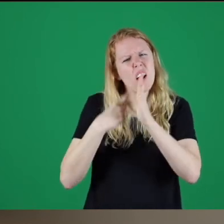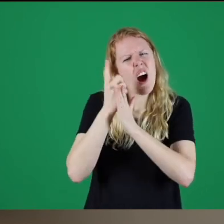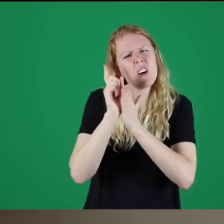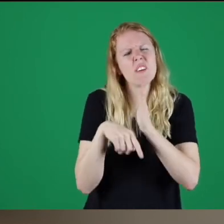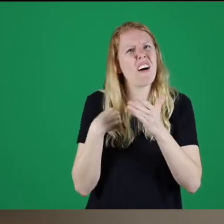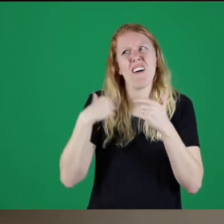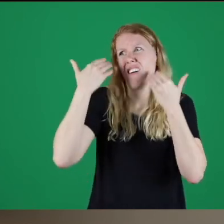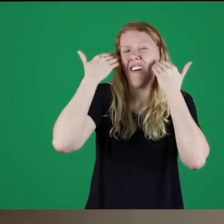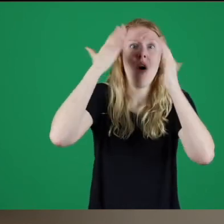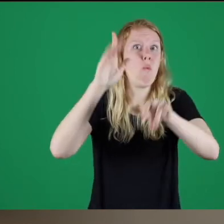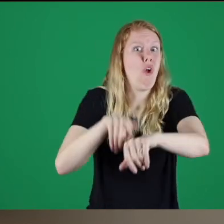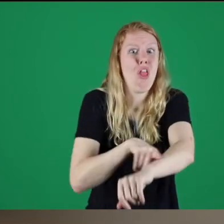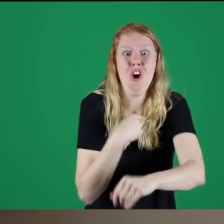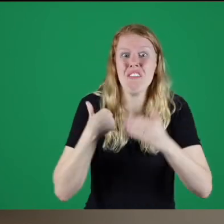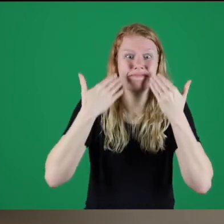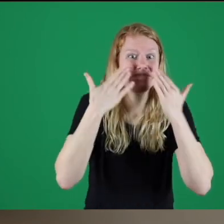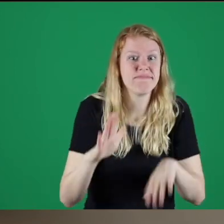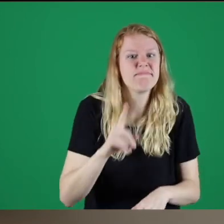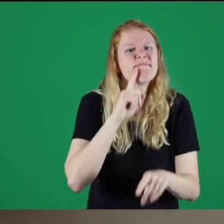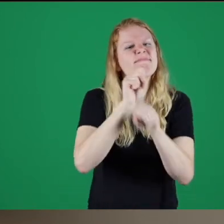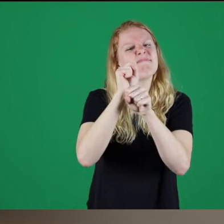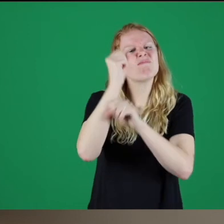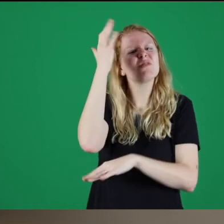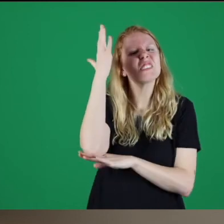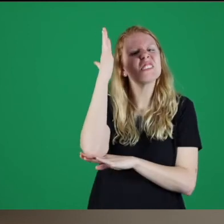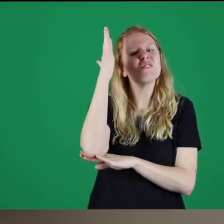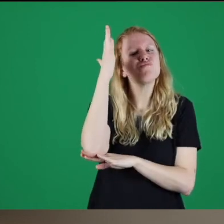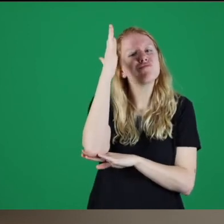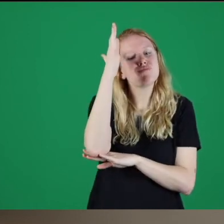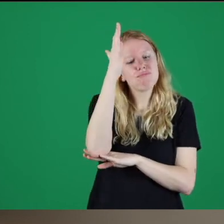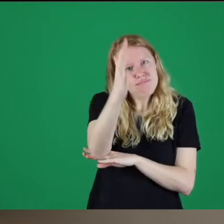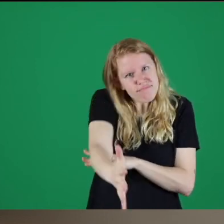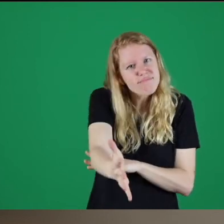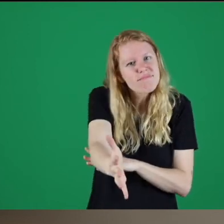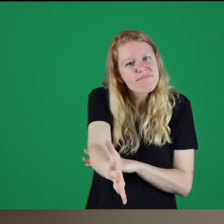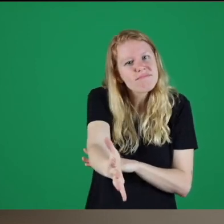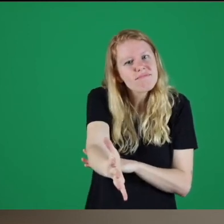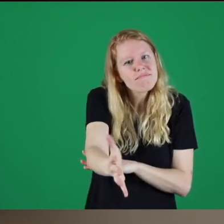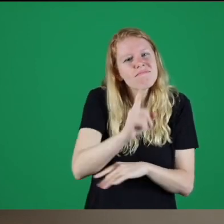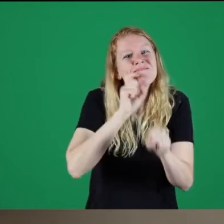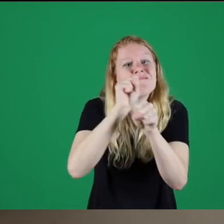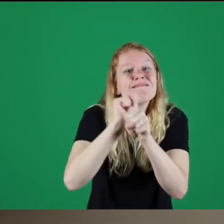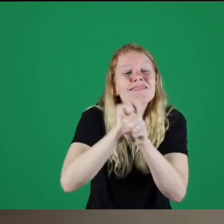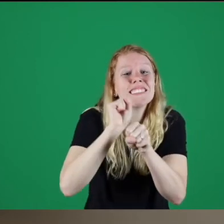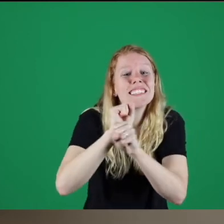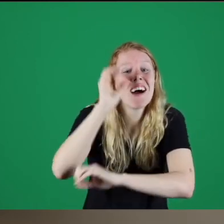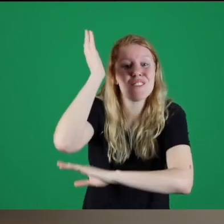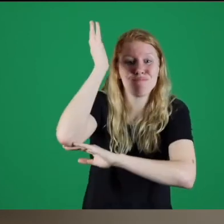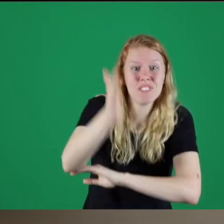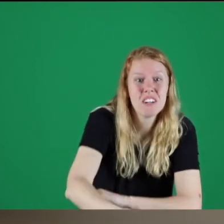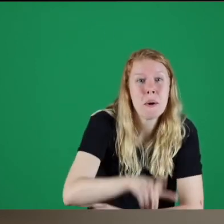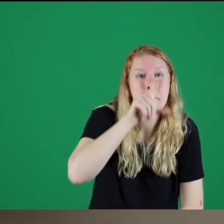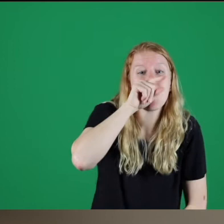went on. But eventually the baobab tree fell over. It came down. The